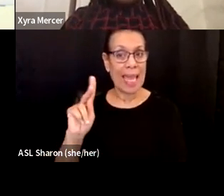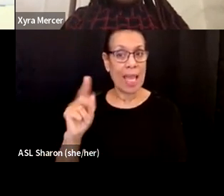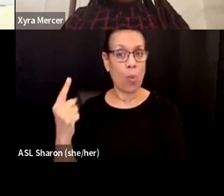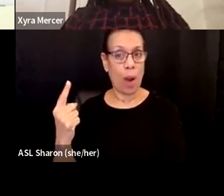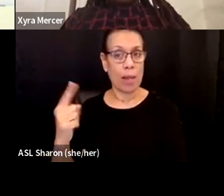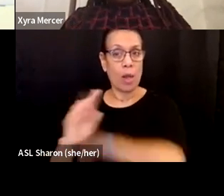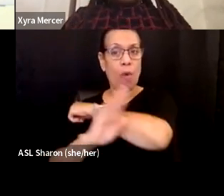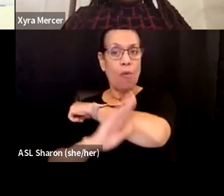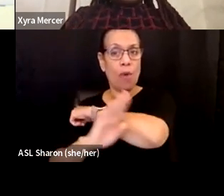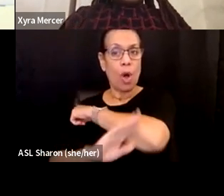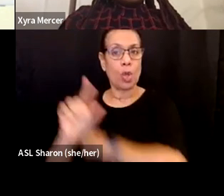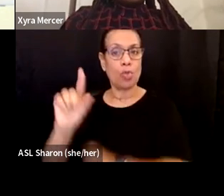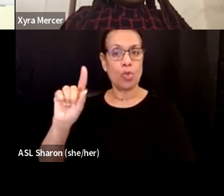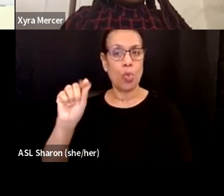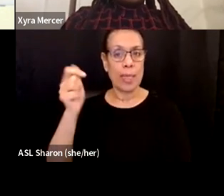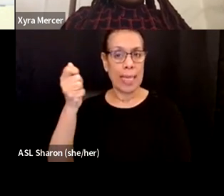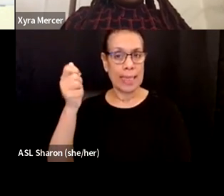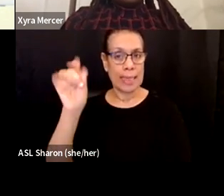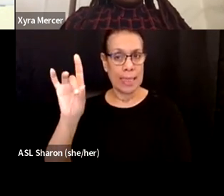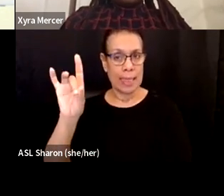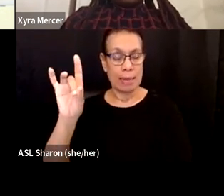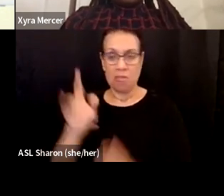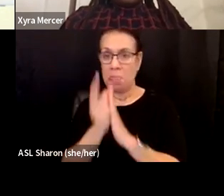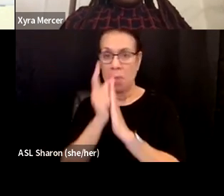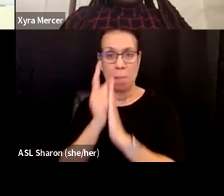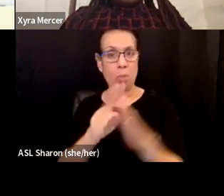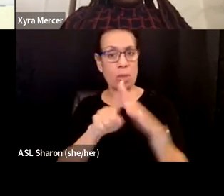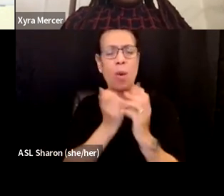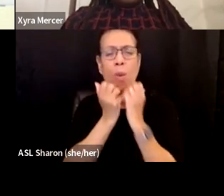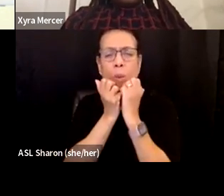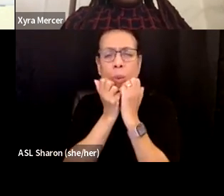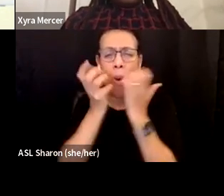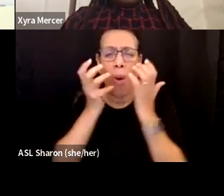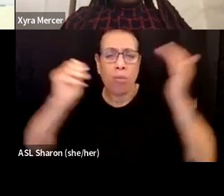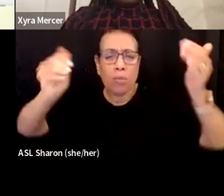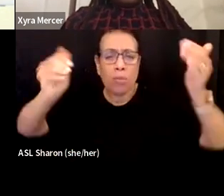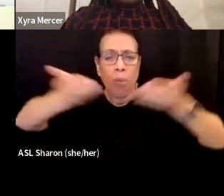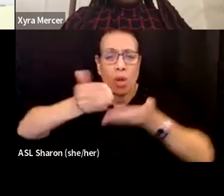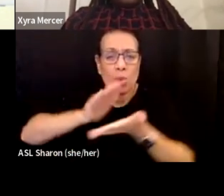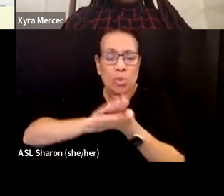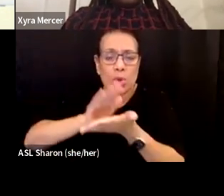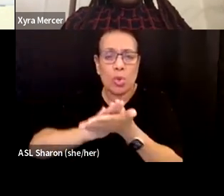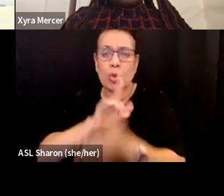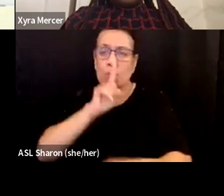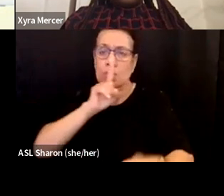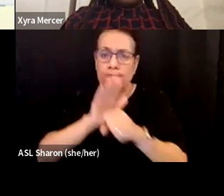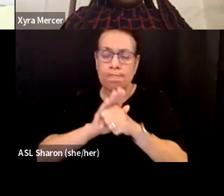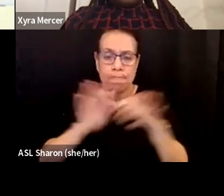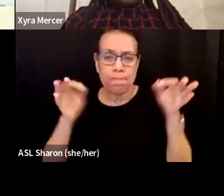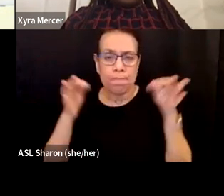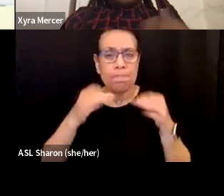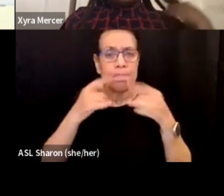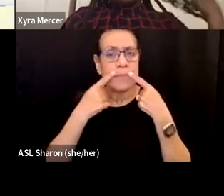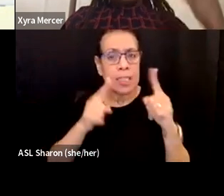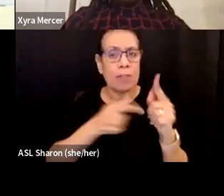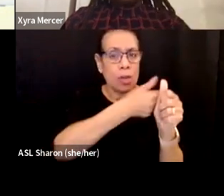2018 and from the very start it's been such a warm welcoming school community that's deeply committed to the success and